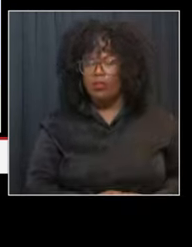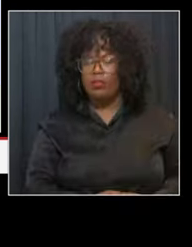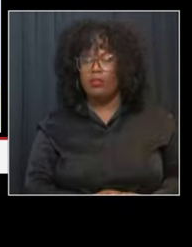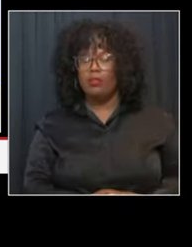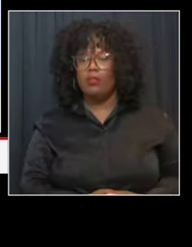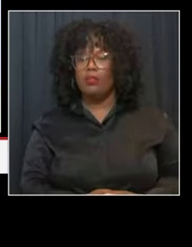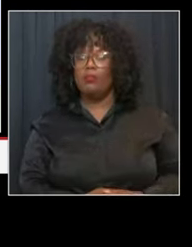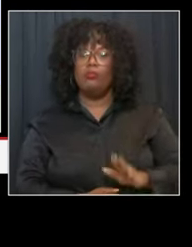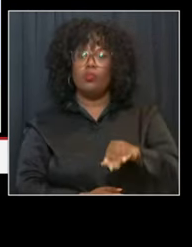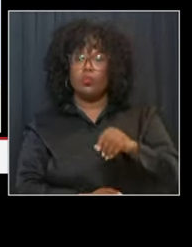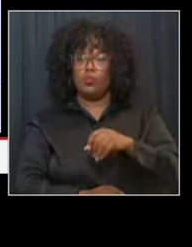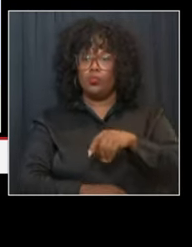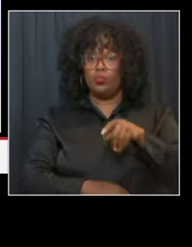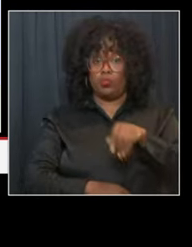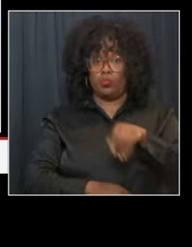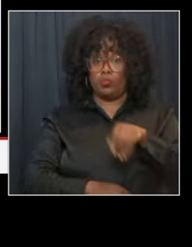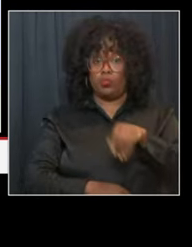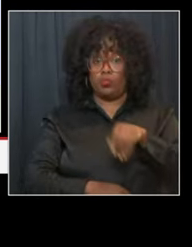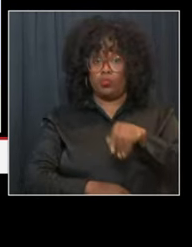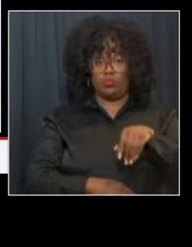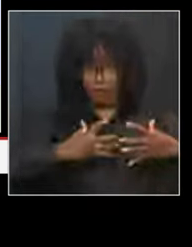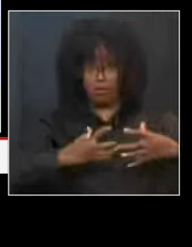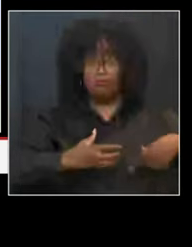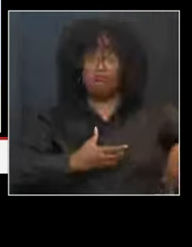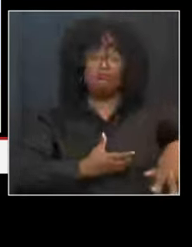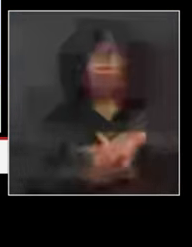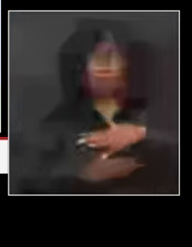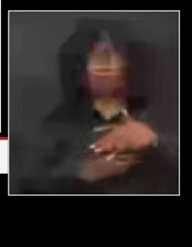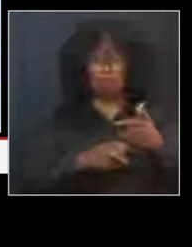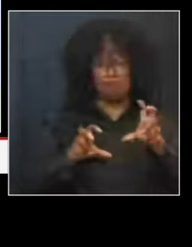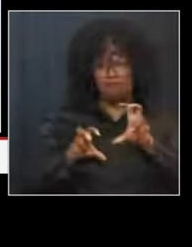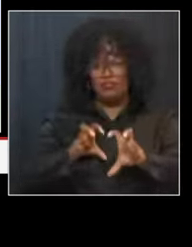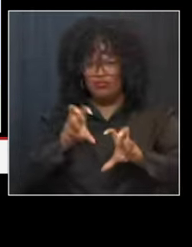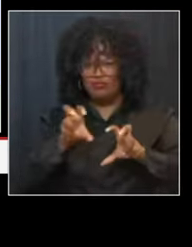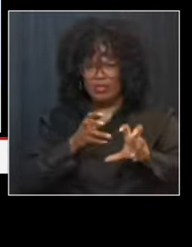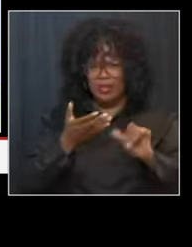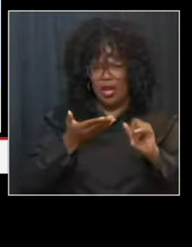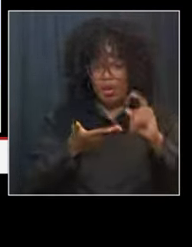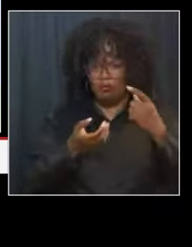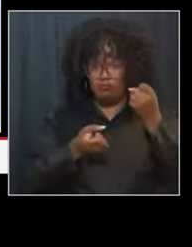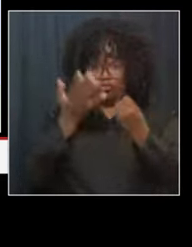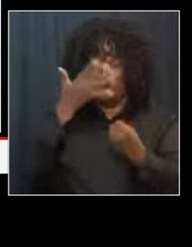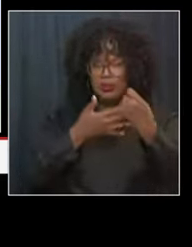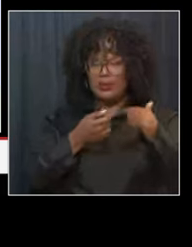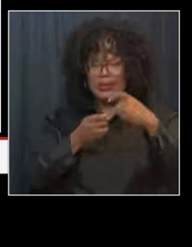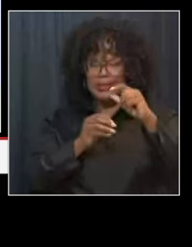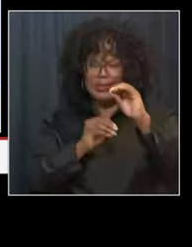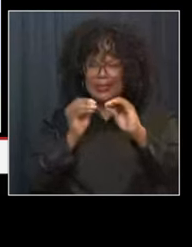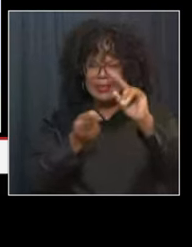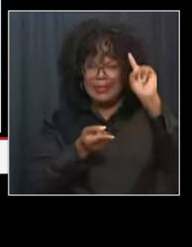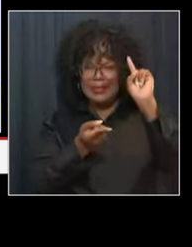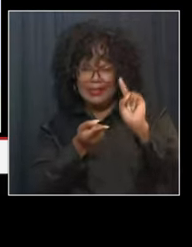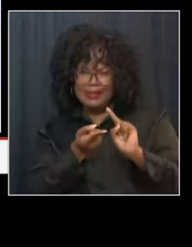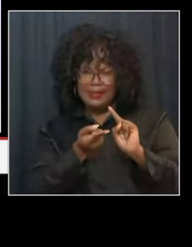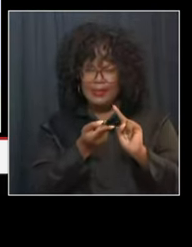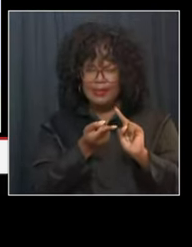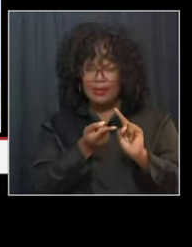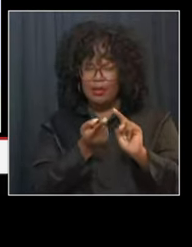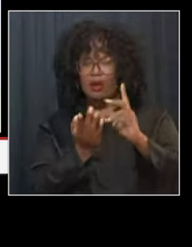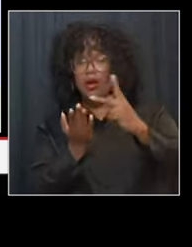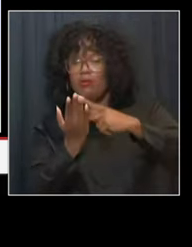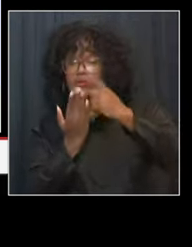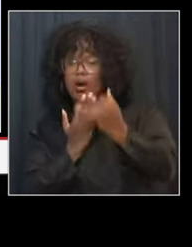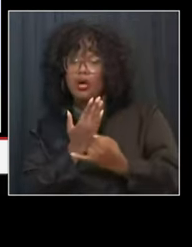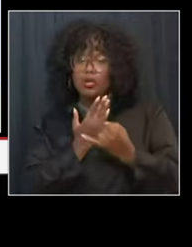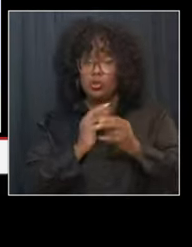and 27, or other obligations like HPTF, some projects that won't be ready until 27 get